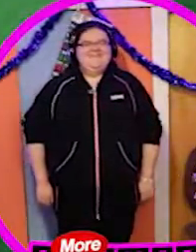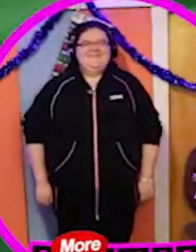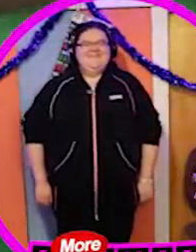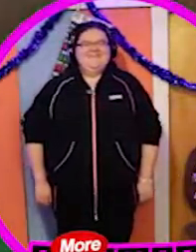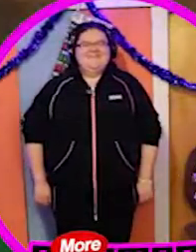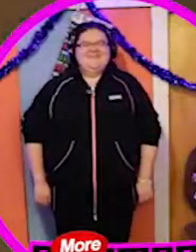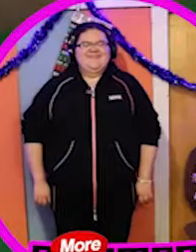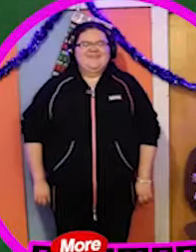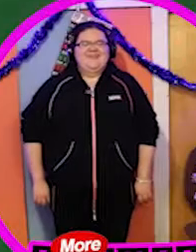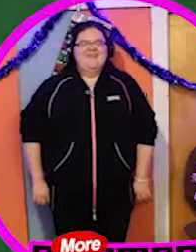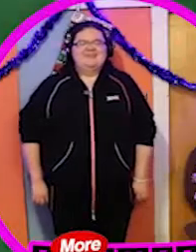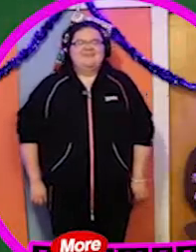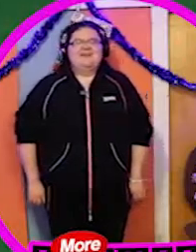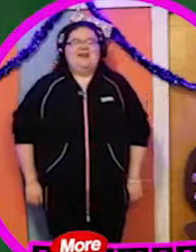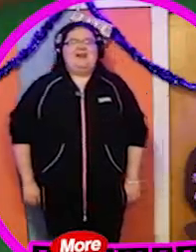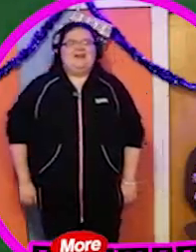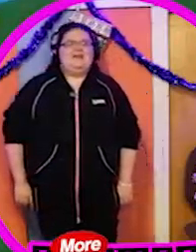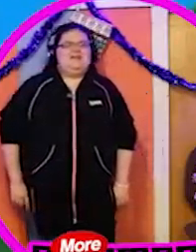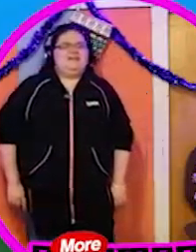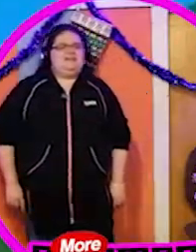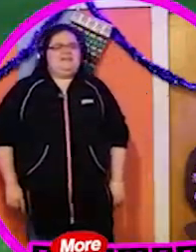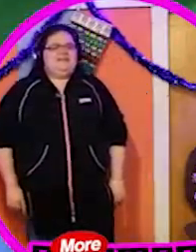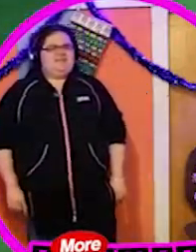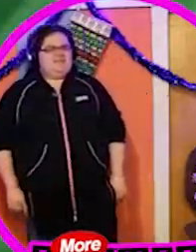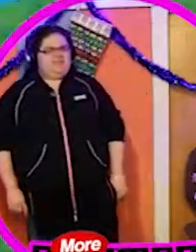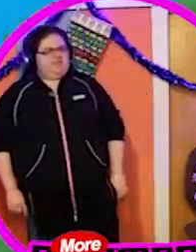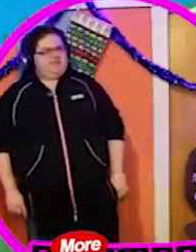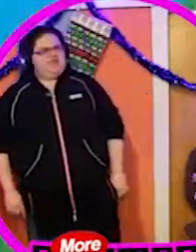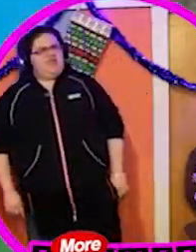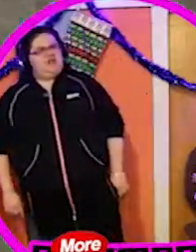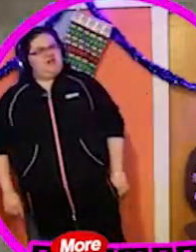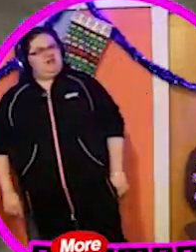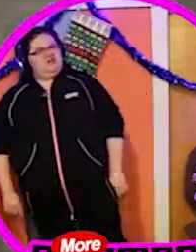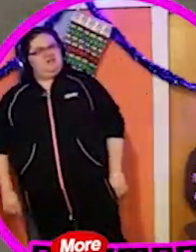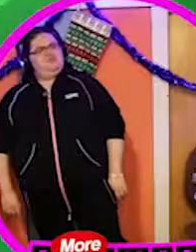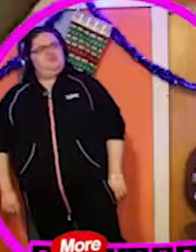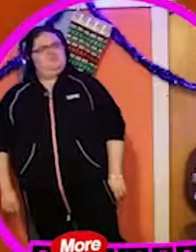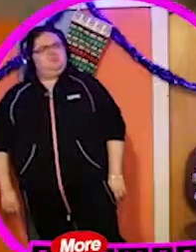Run for your life. Is it straight death if I. Hey, isn't it? I think so.